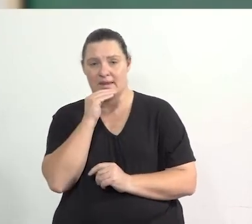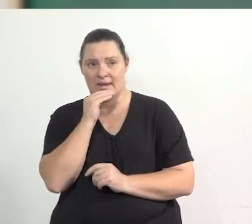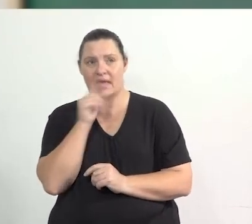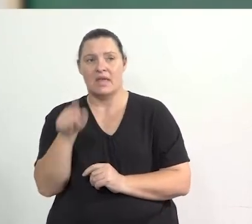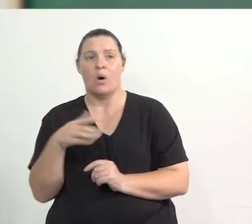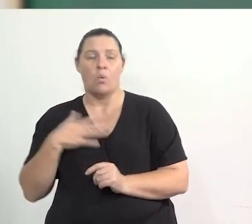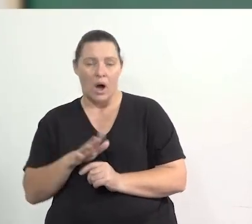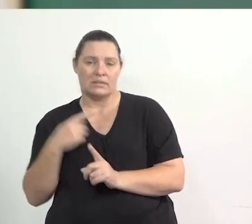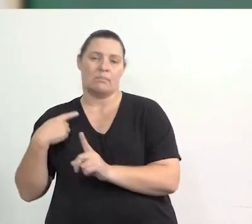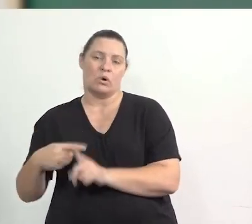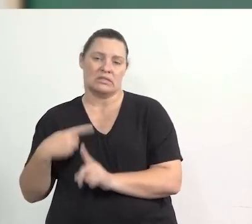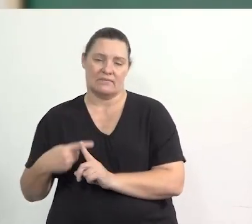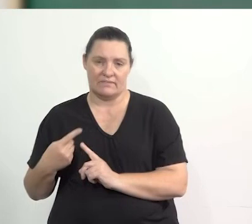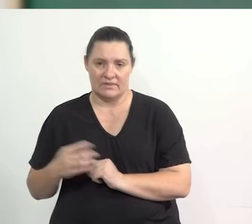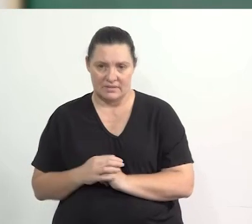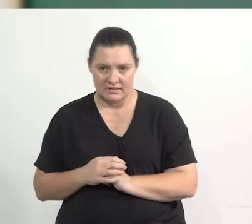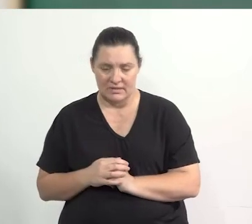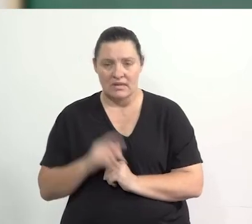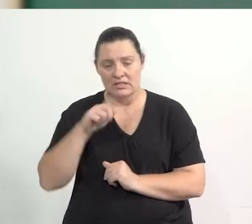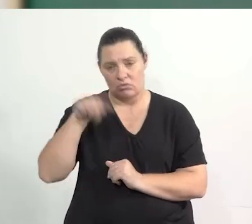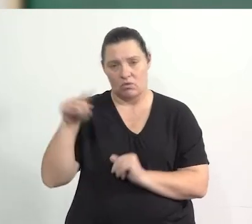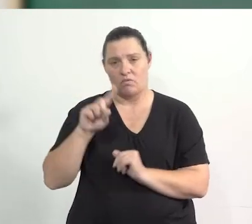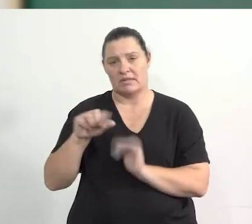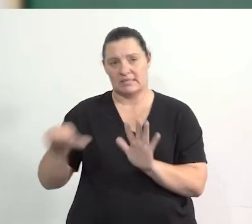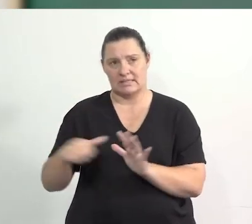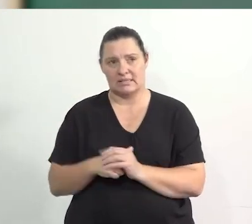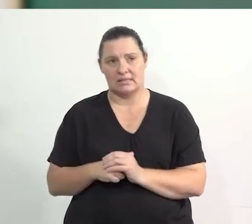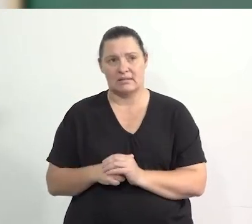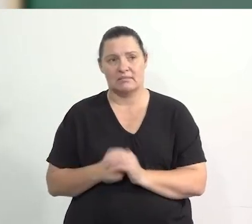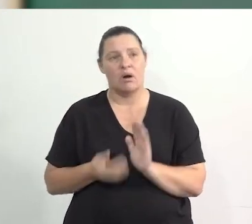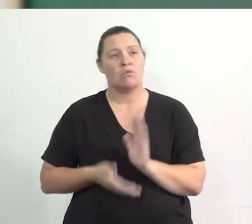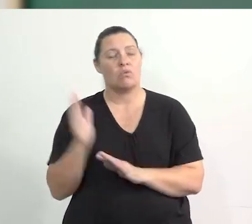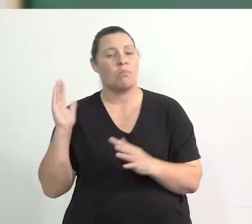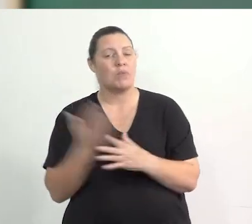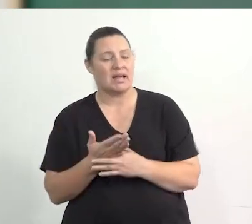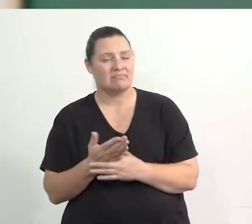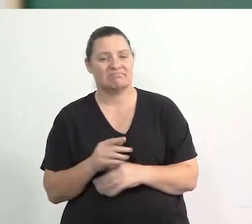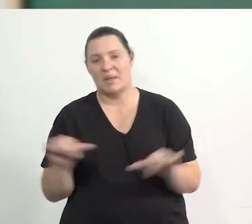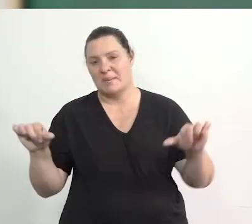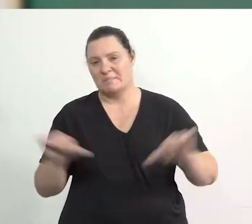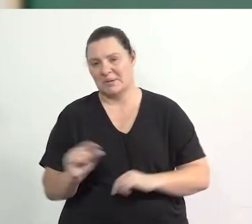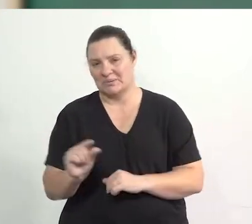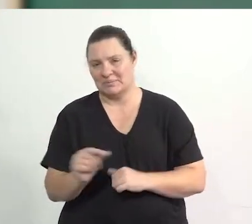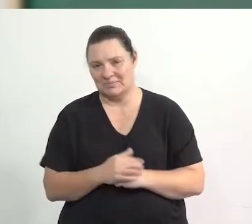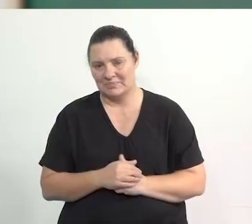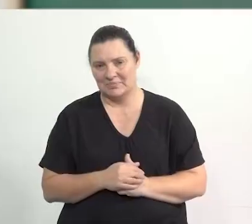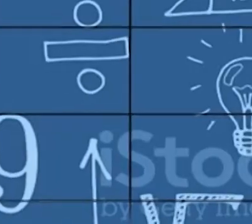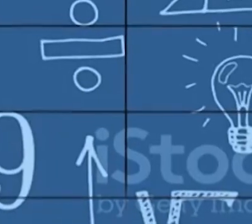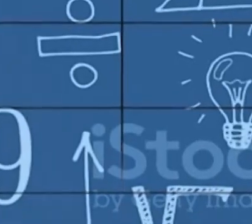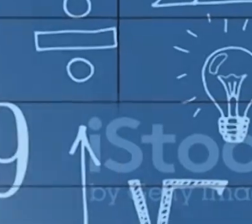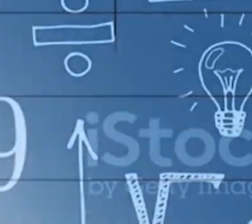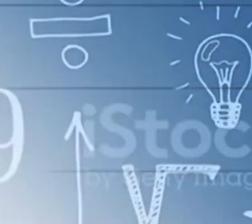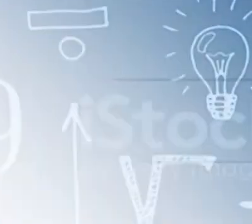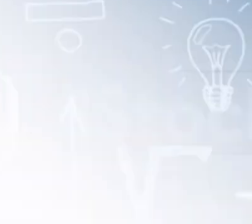that they are looking for the positive square root of 16. Let's go to an ad break and then we'll see you just now.